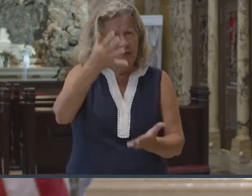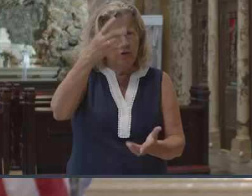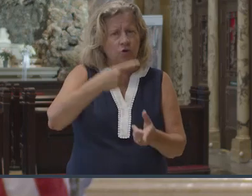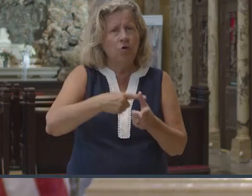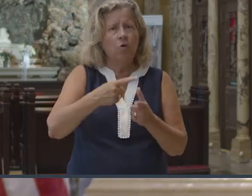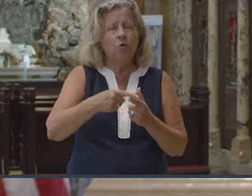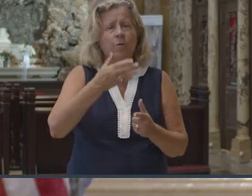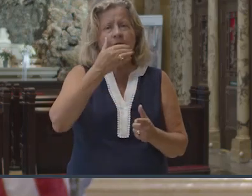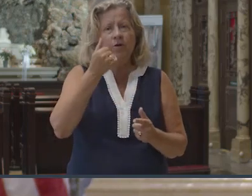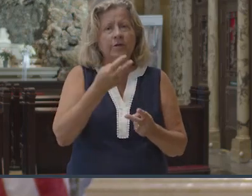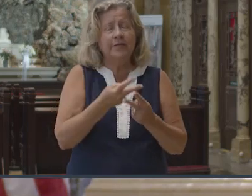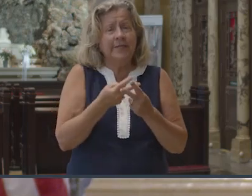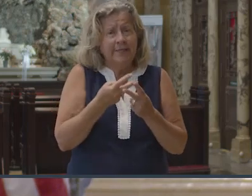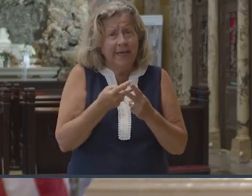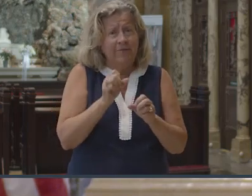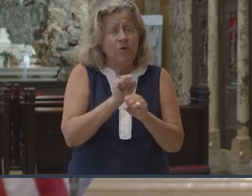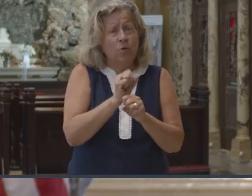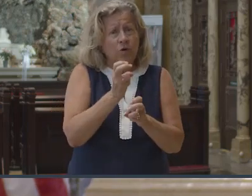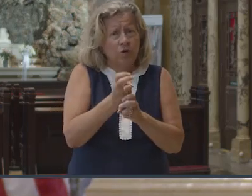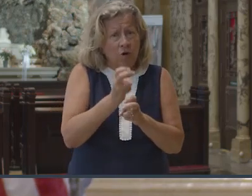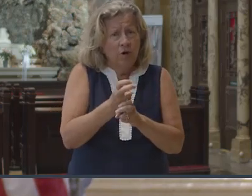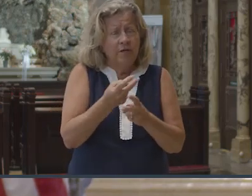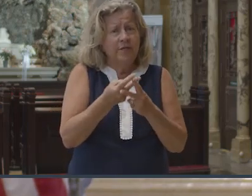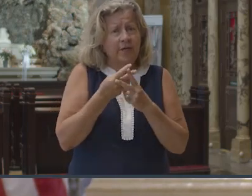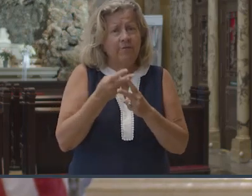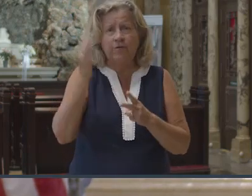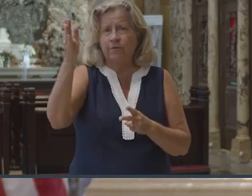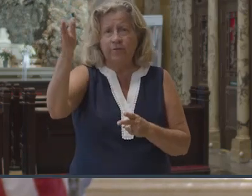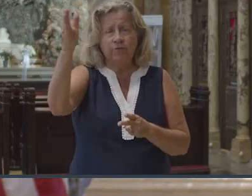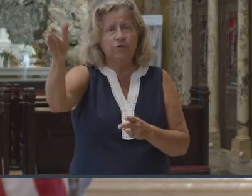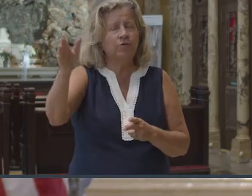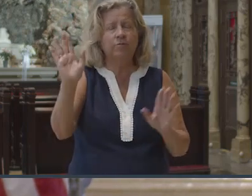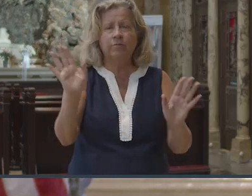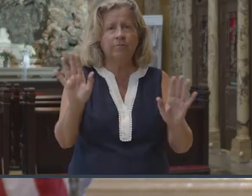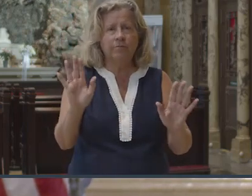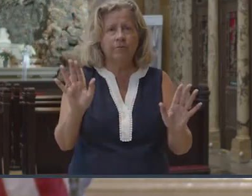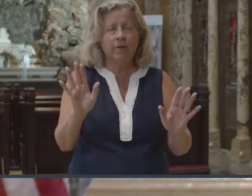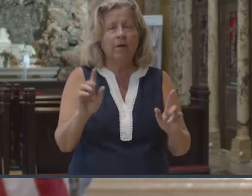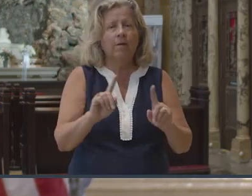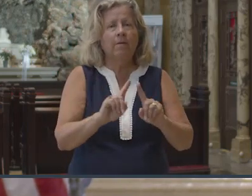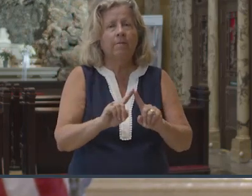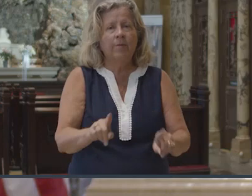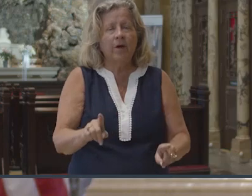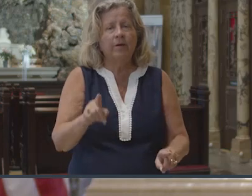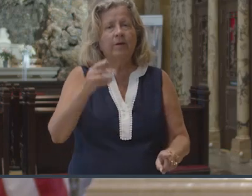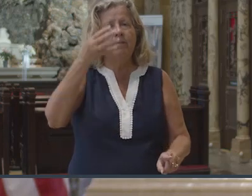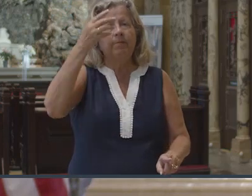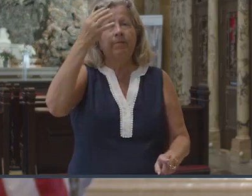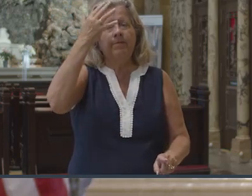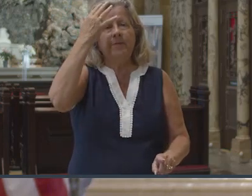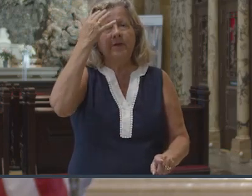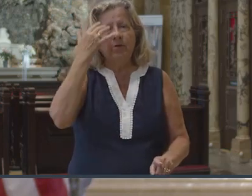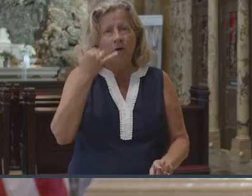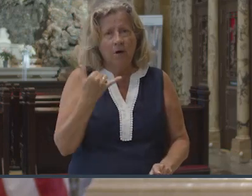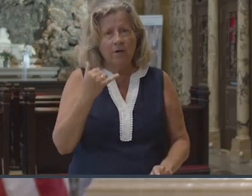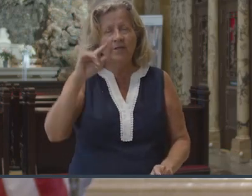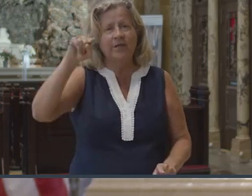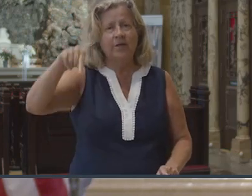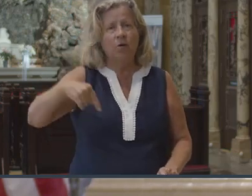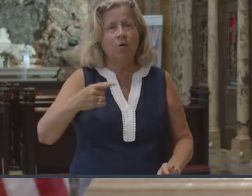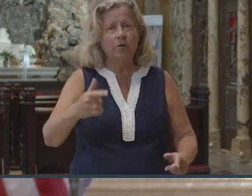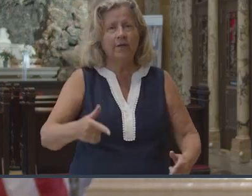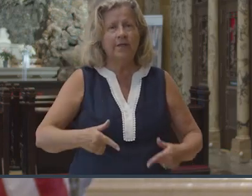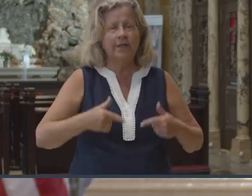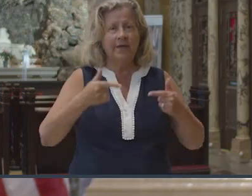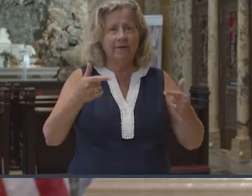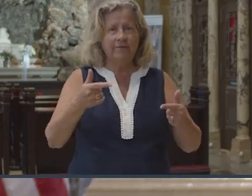he saves for the future, but because he appears to live only for himself,